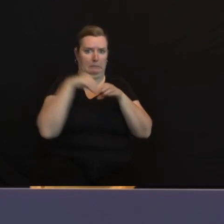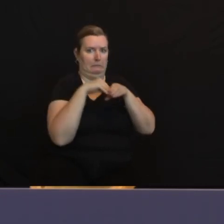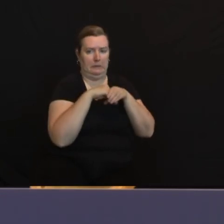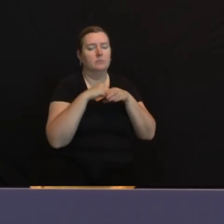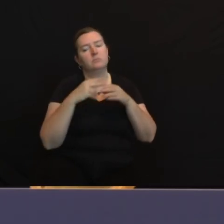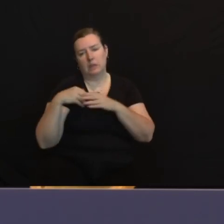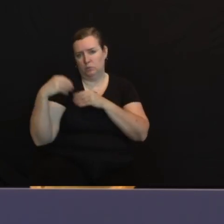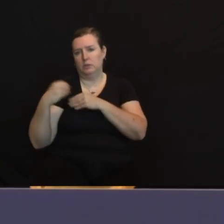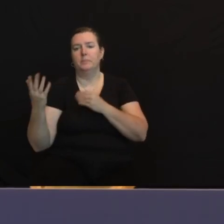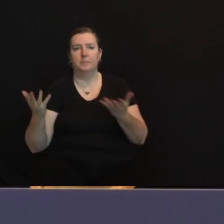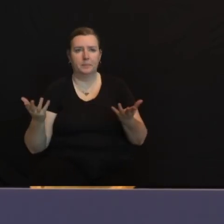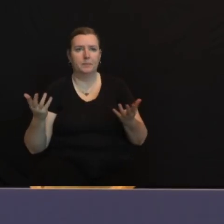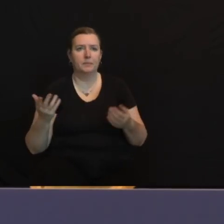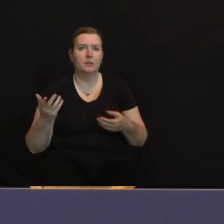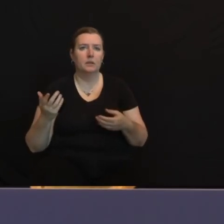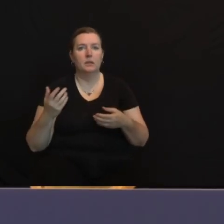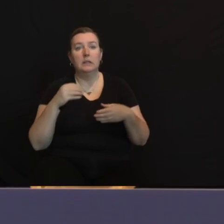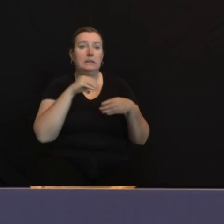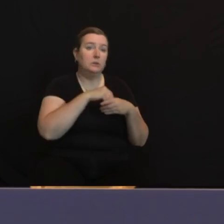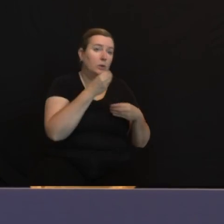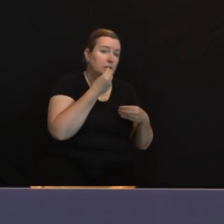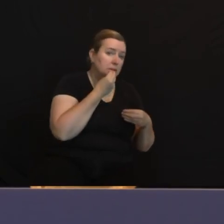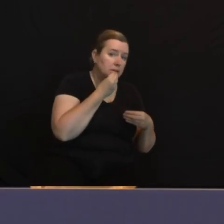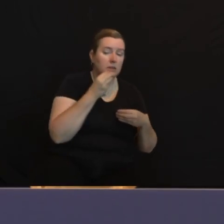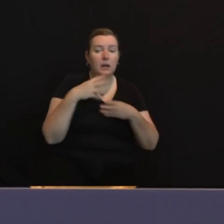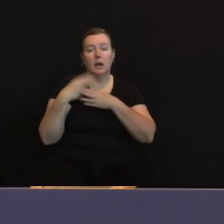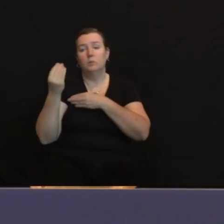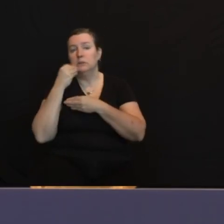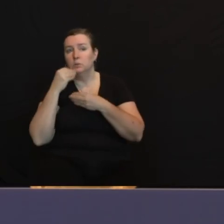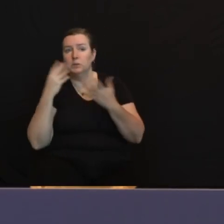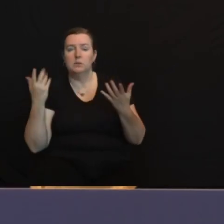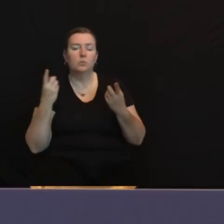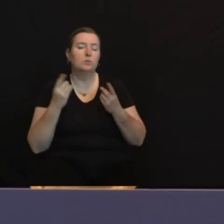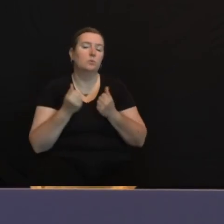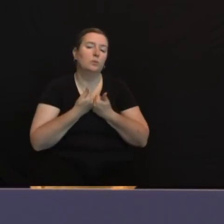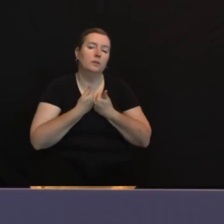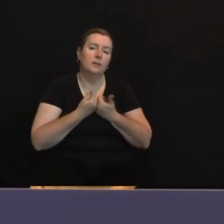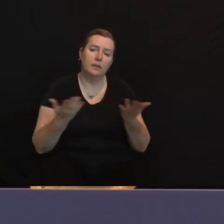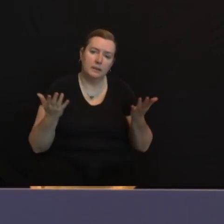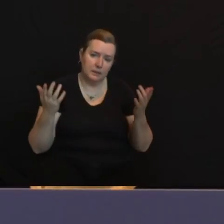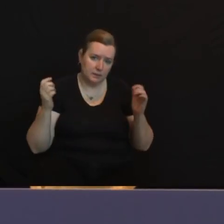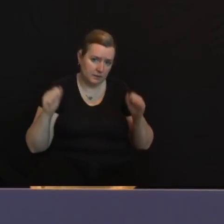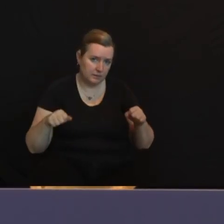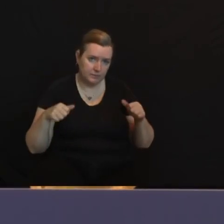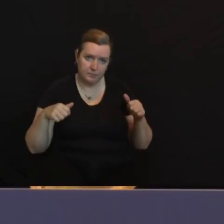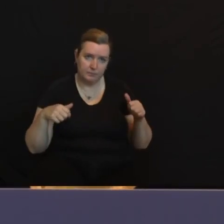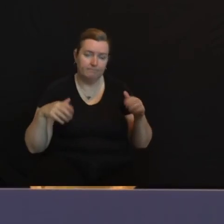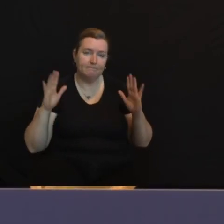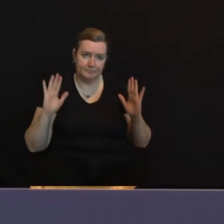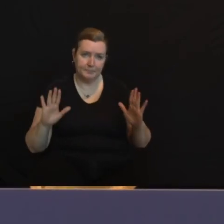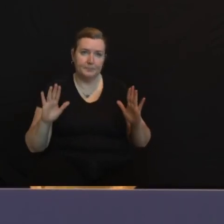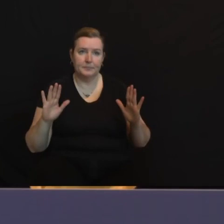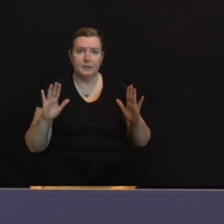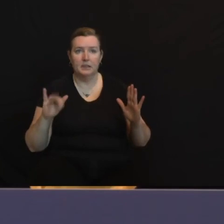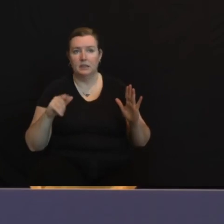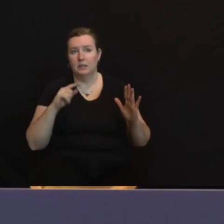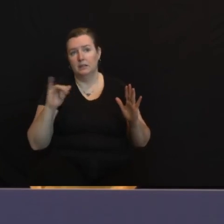Whether it's indoor or outdoor dining, we are trying to do everything we can. We could still, may I just use this as an opportunity to give